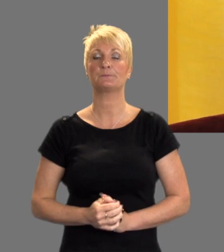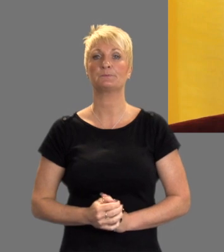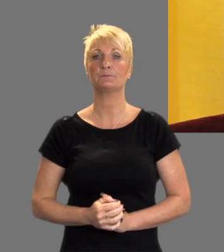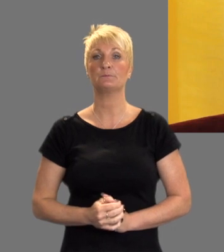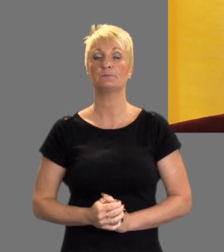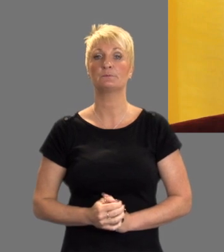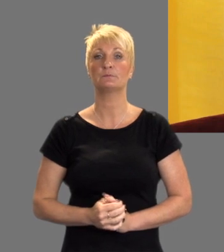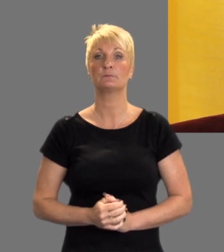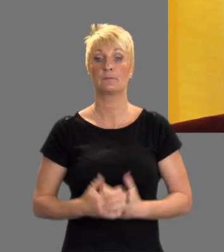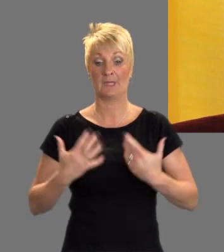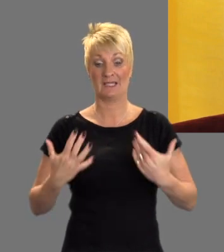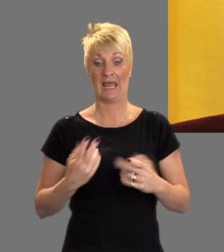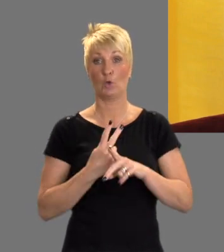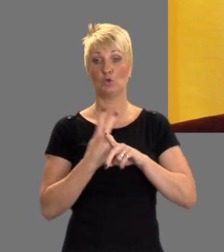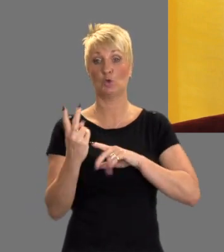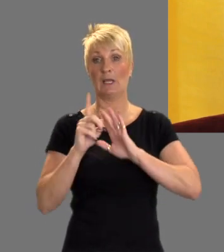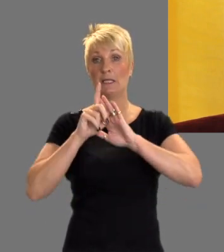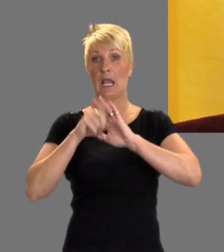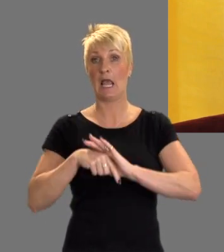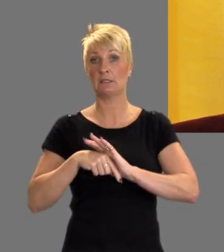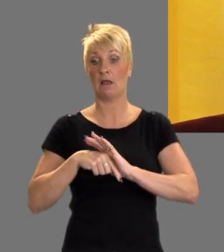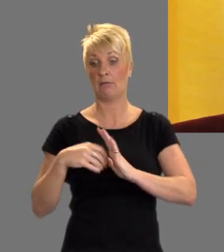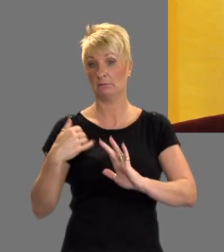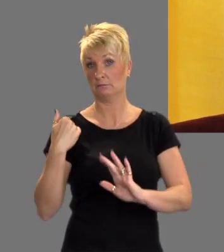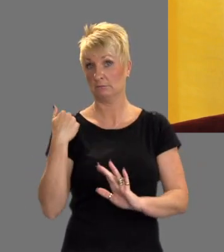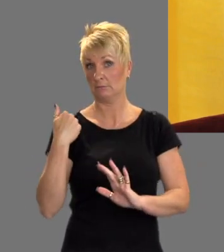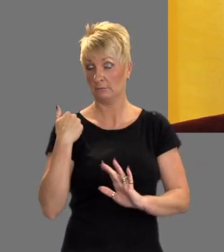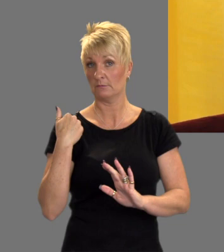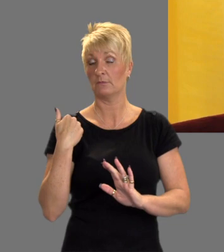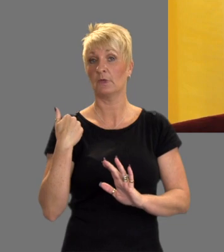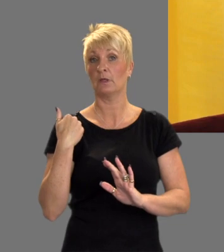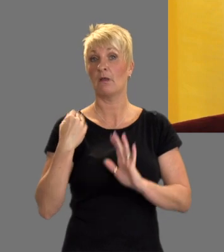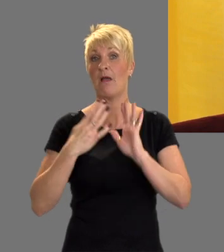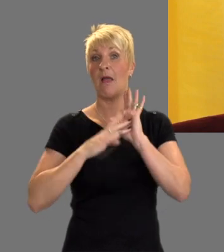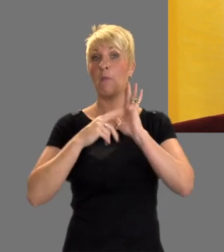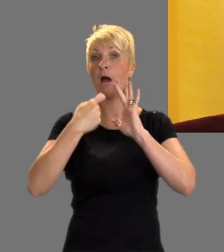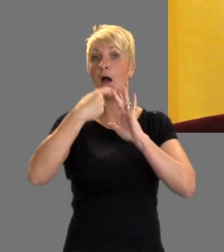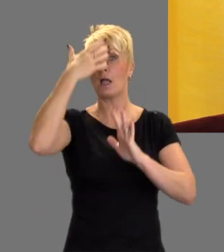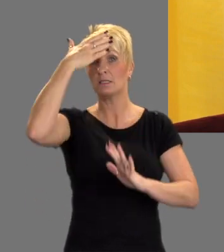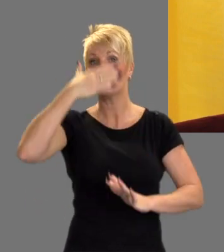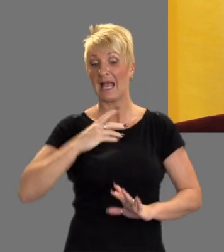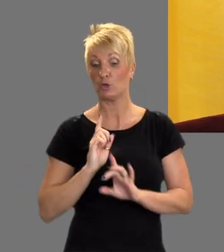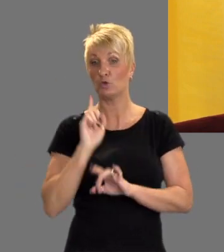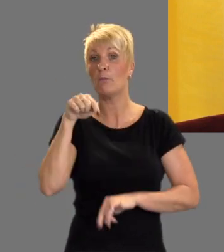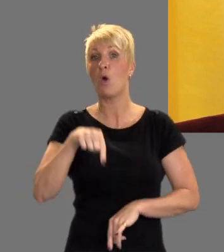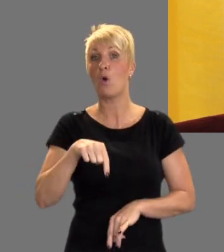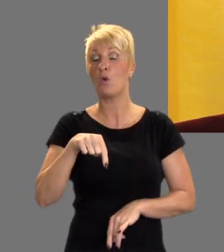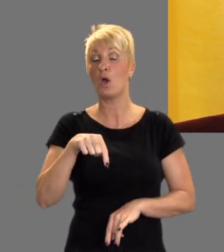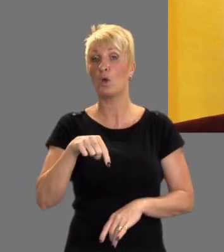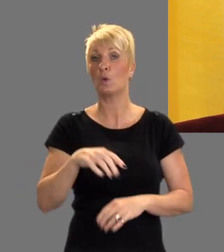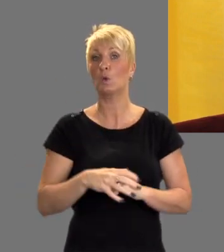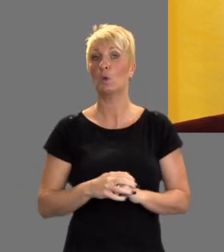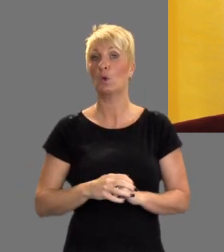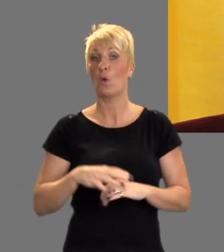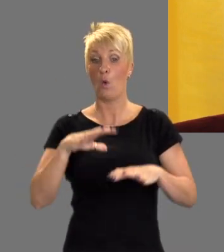It's now sort of nearly 2 weeks later. I'm due to have the MRI scan tomorrow, and